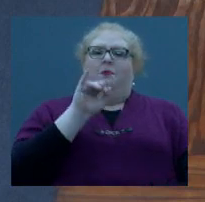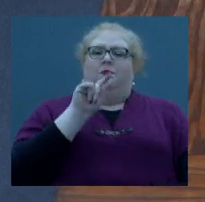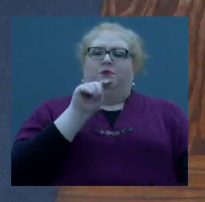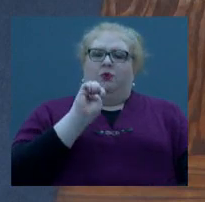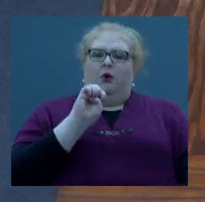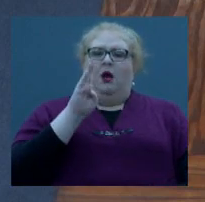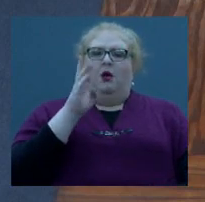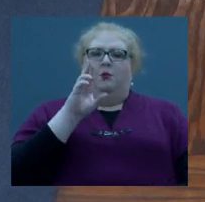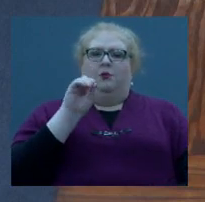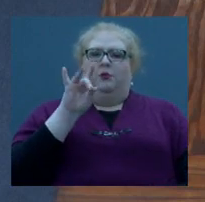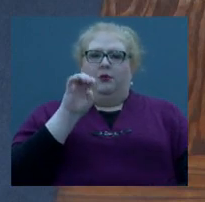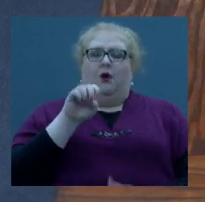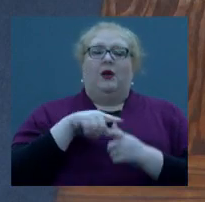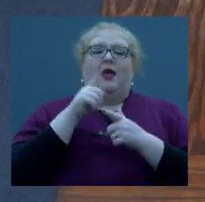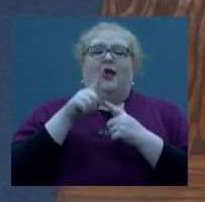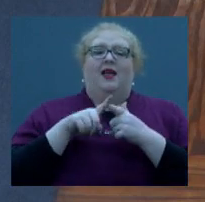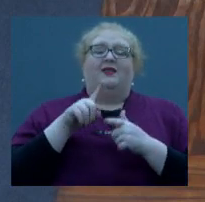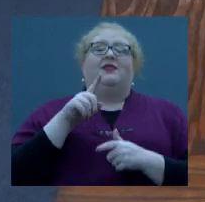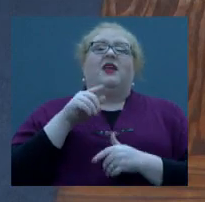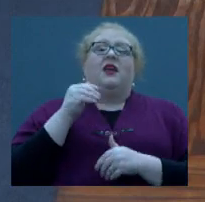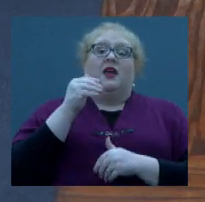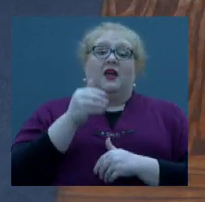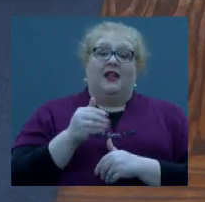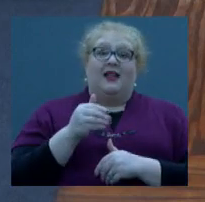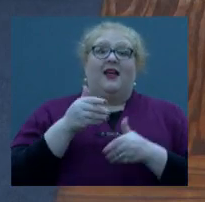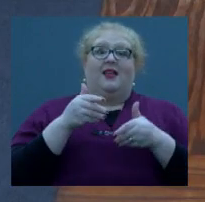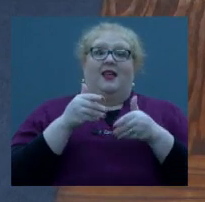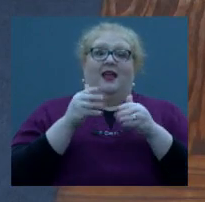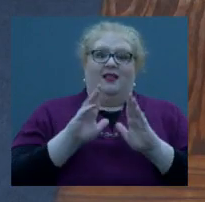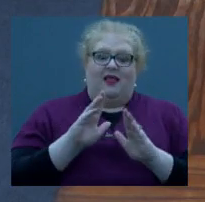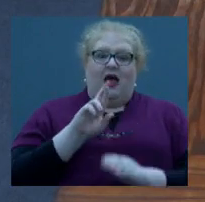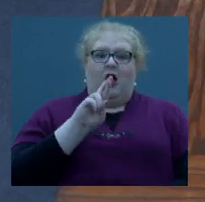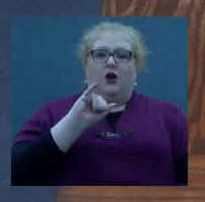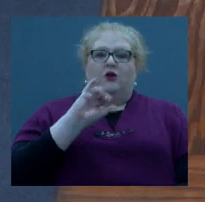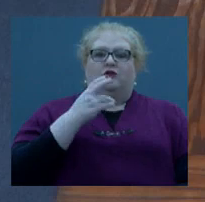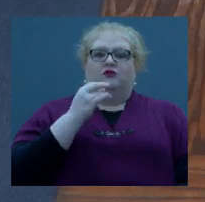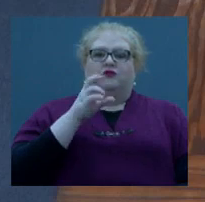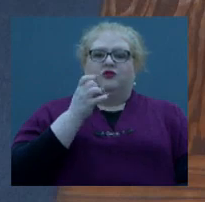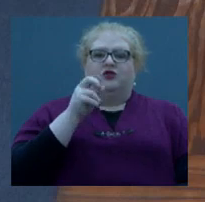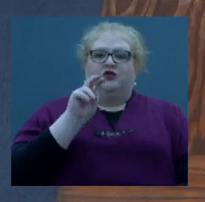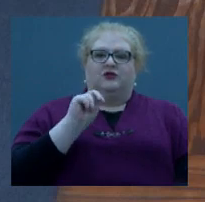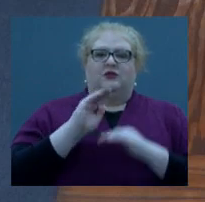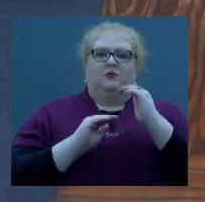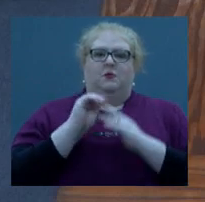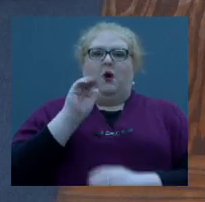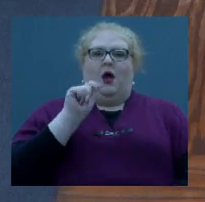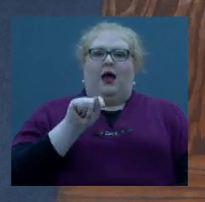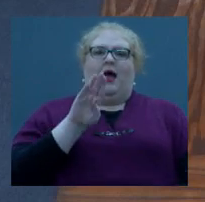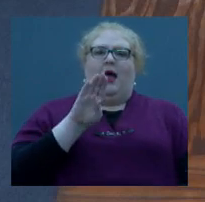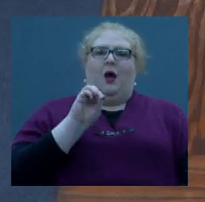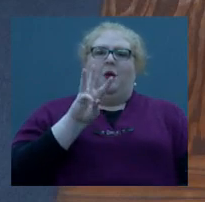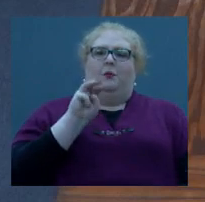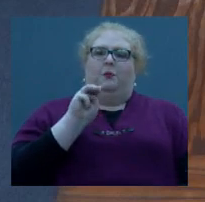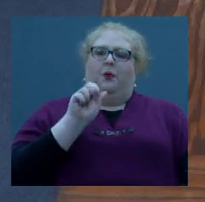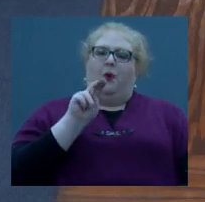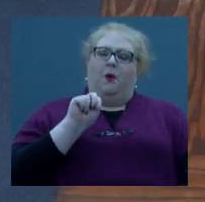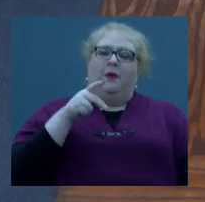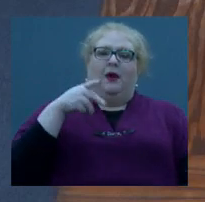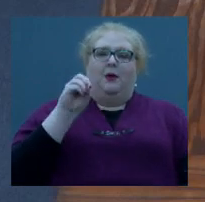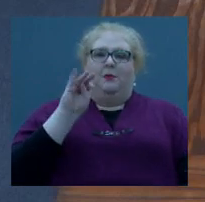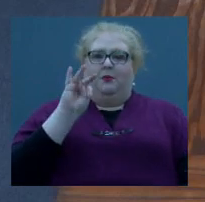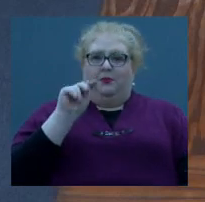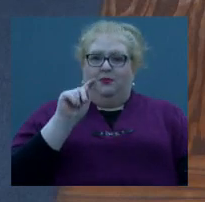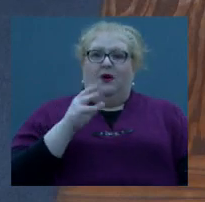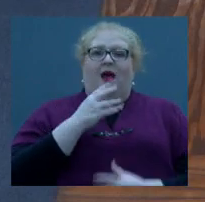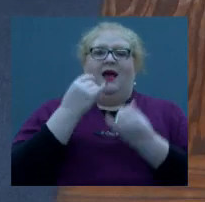later or so, they allowed the Richardson properties to build at Bowman's Point. And now the